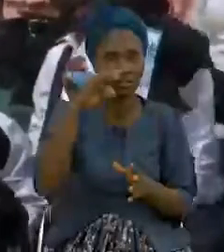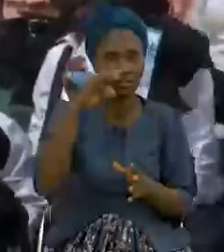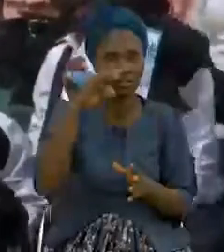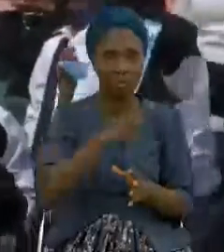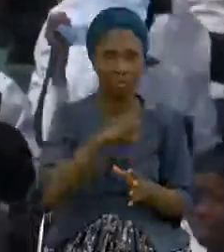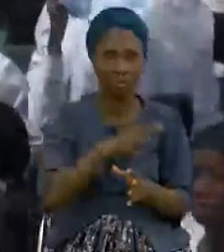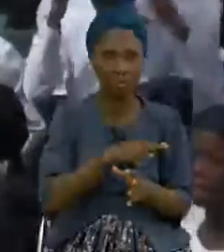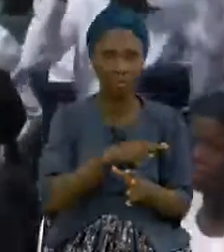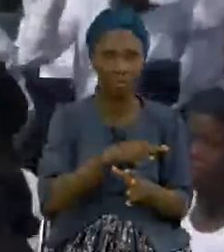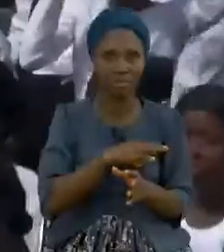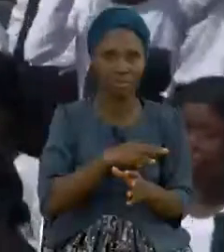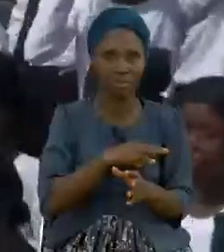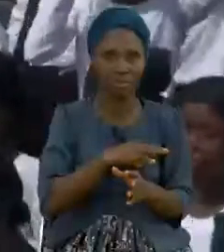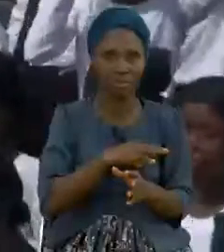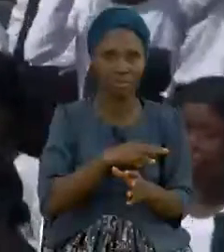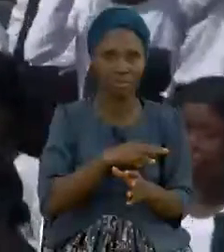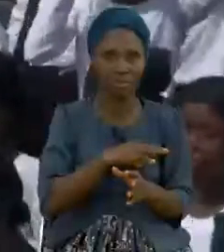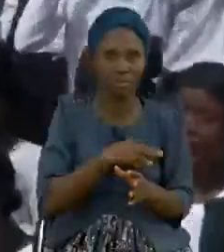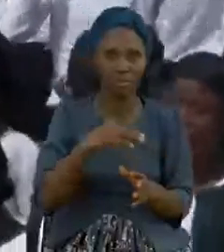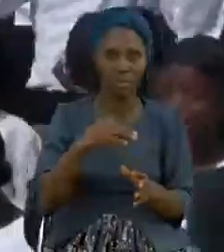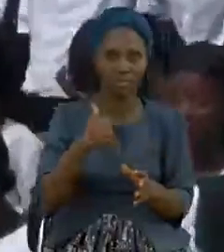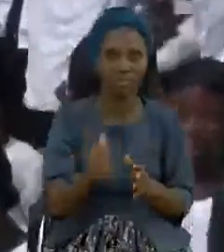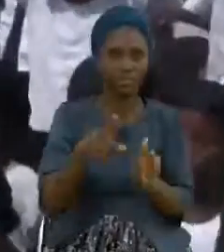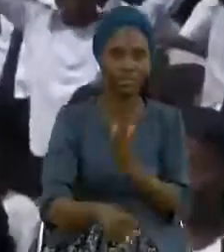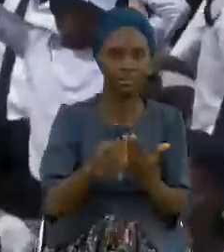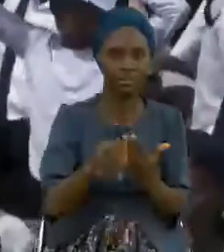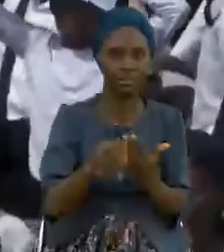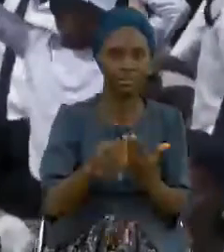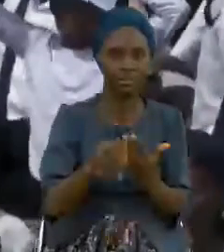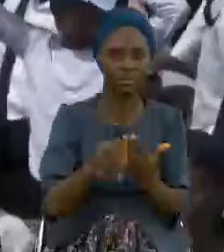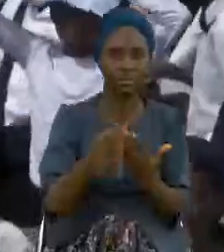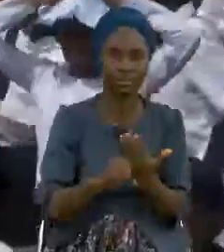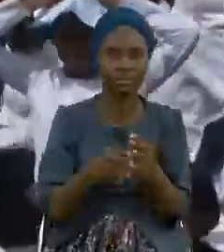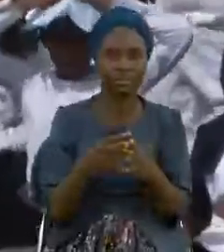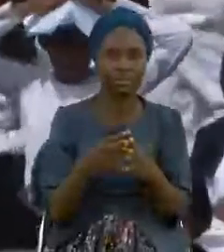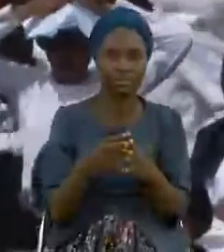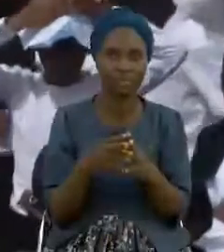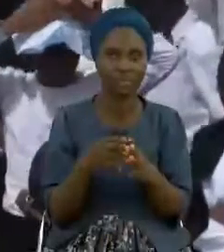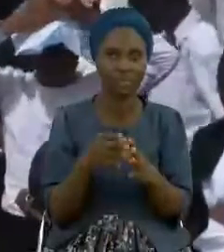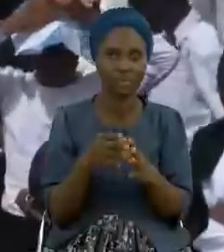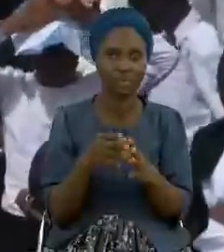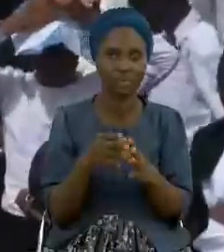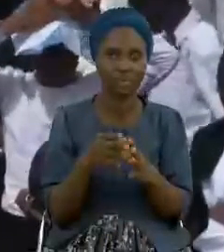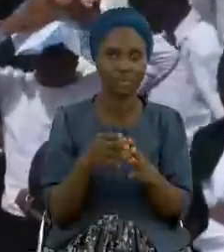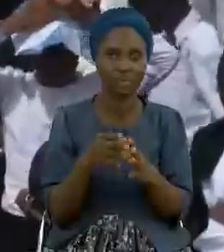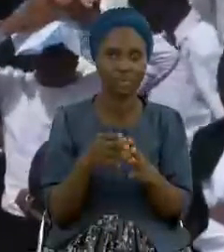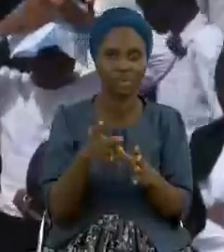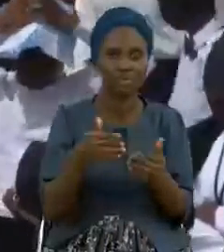selflessness. You have the mind of Christ.